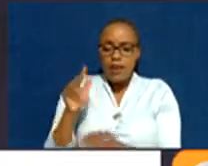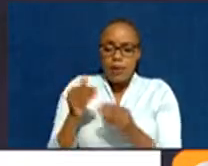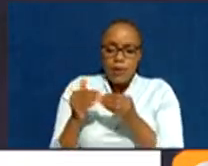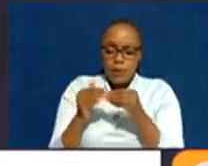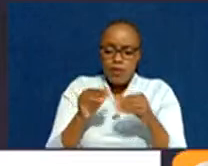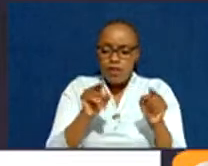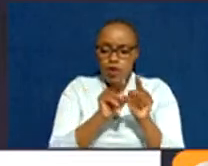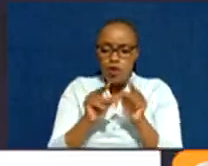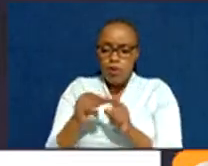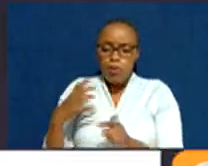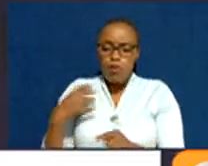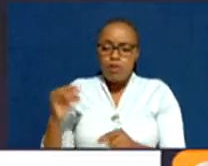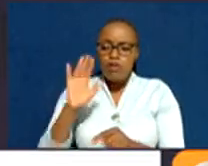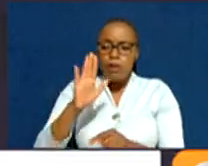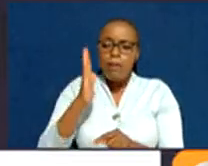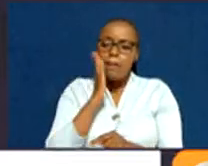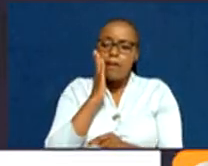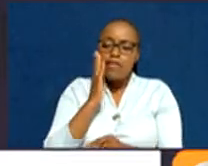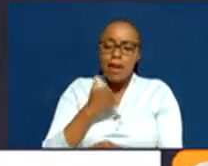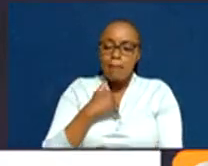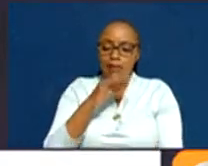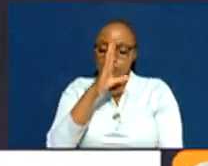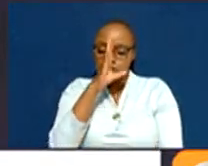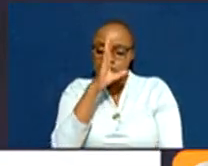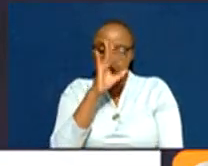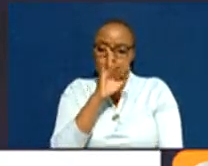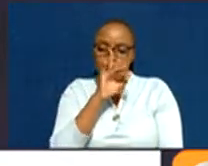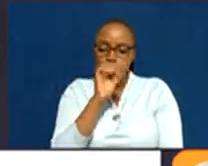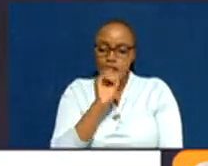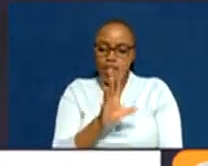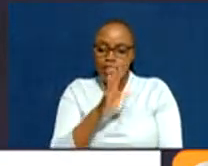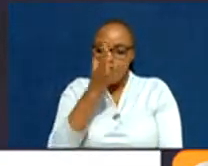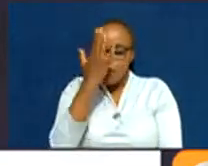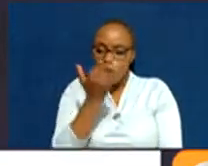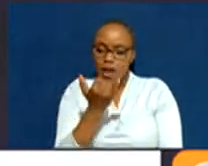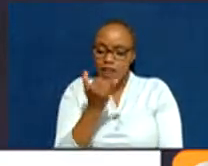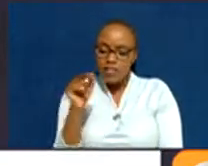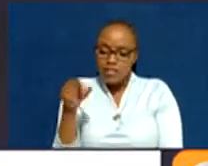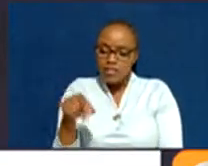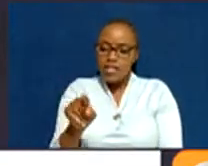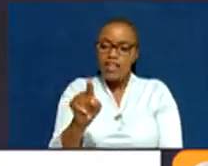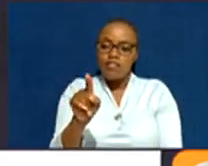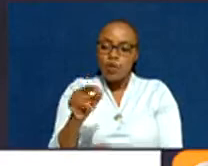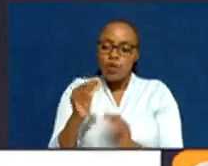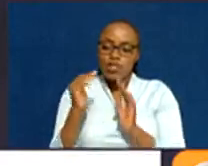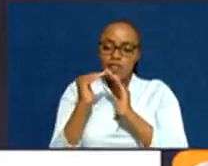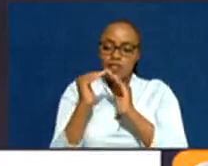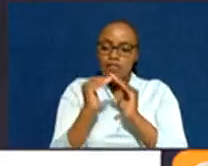Commonwealth as her mother did? I doubt it, because I think